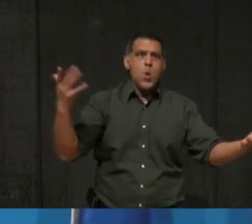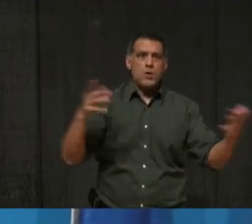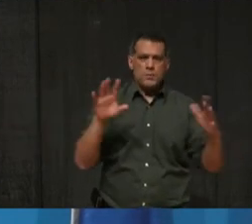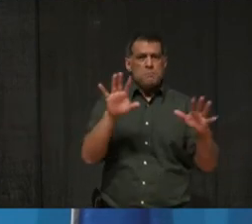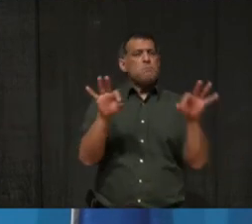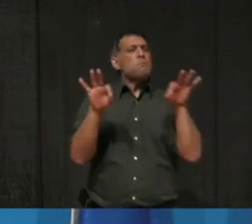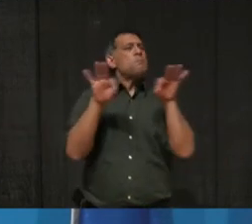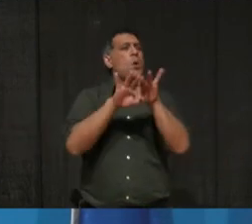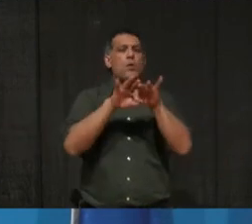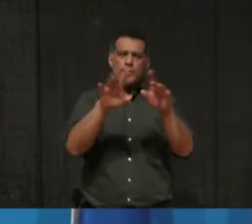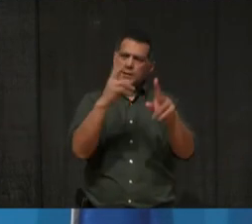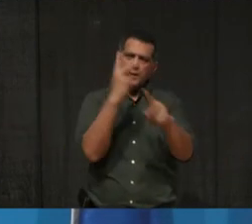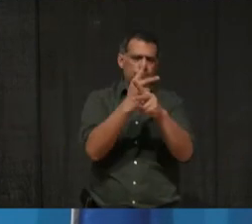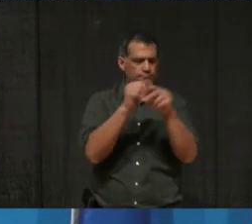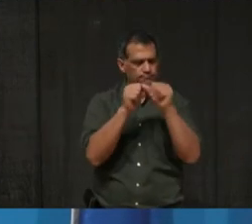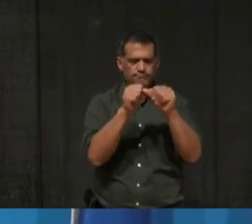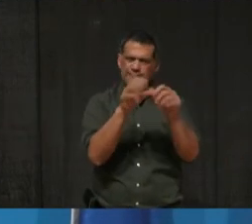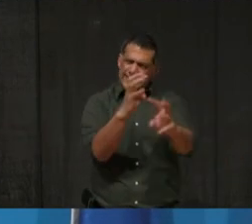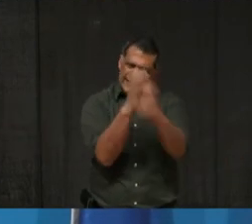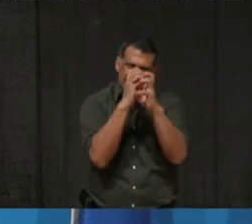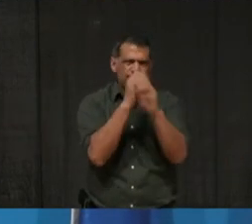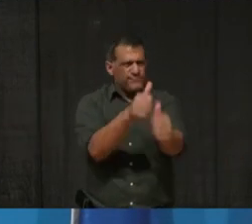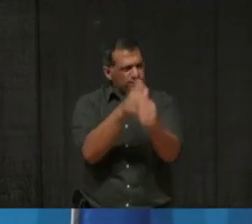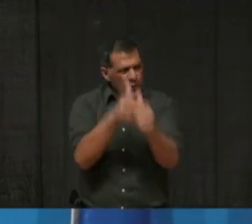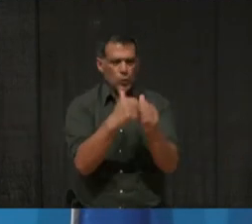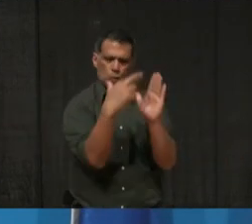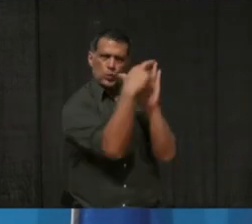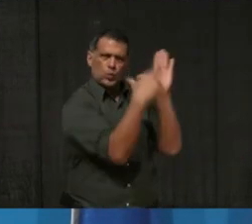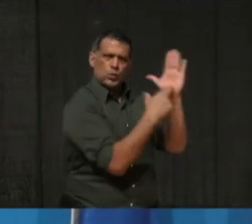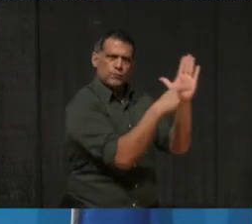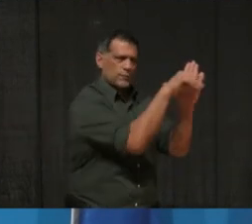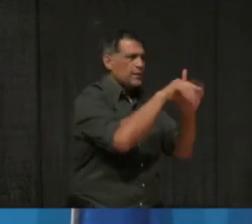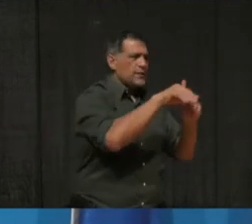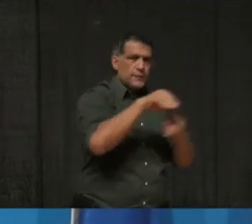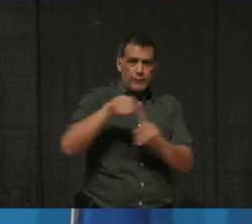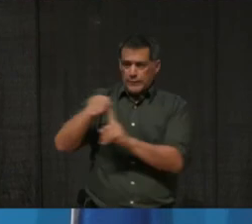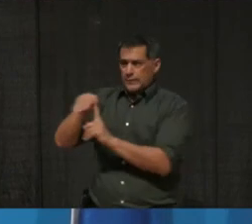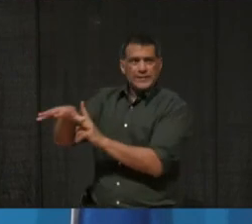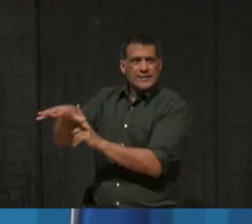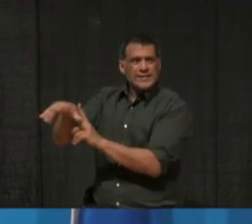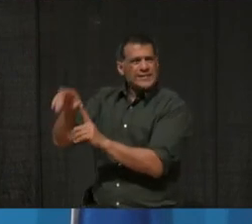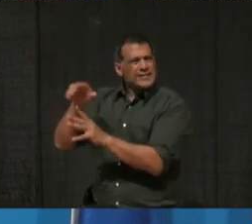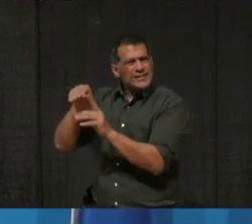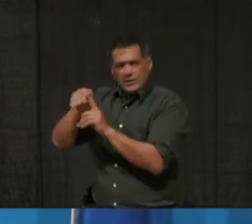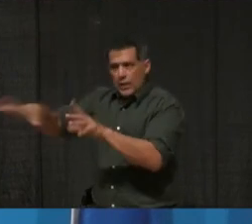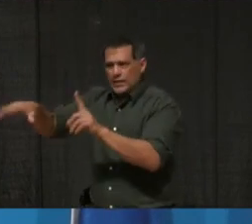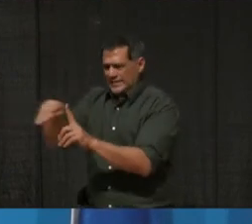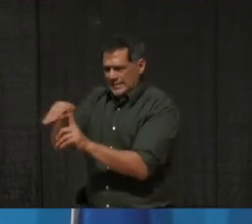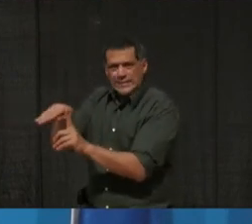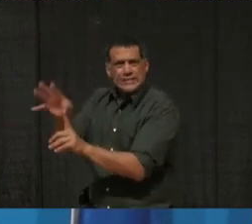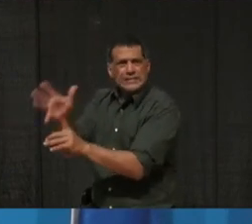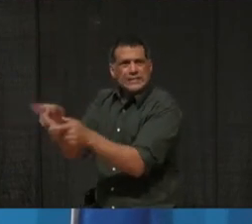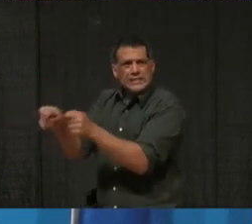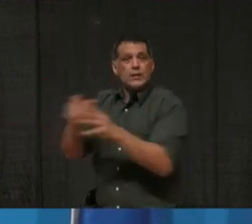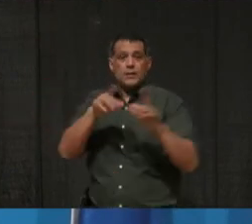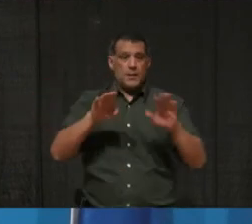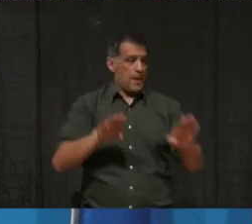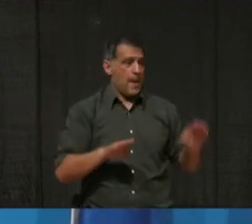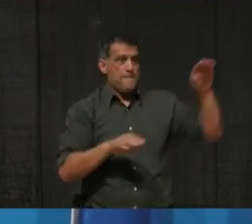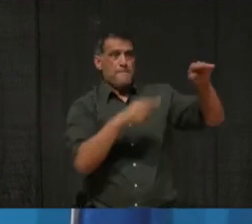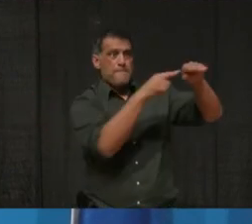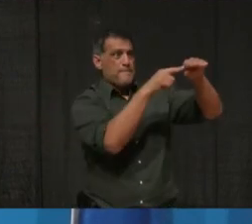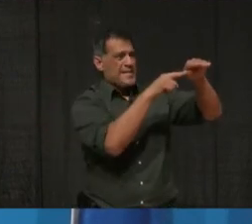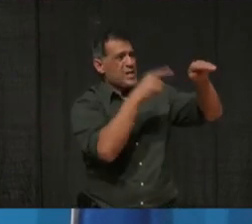continued vigilance. The spread of these more transmissible variants could very easily reverse the gains we have started to